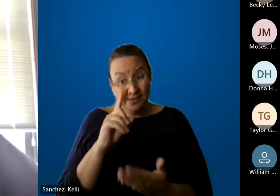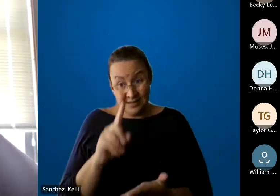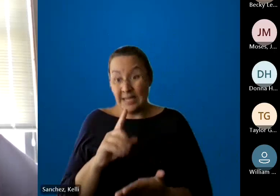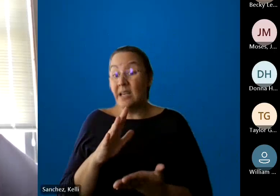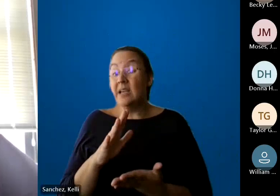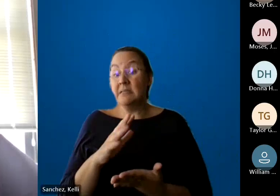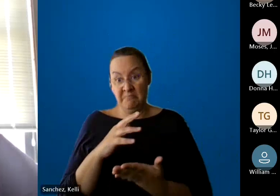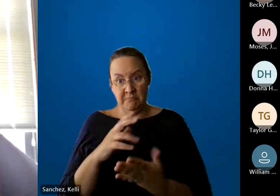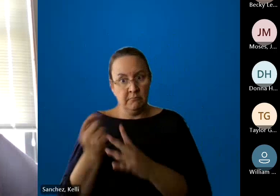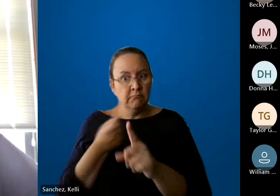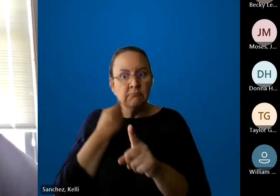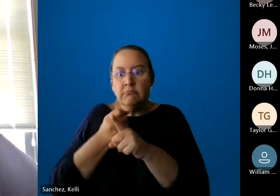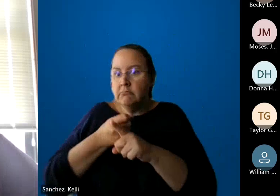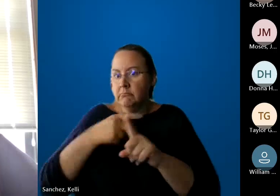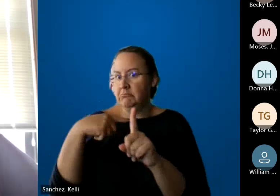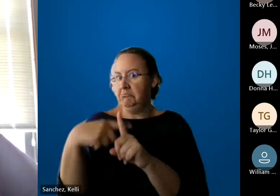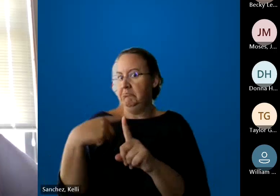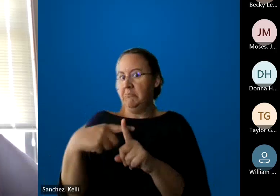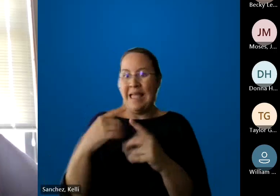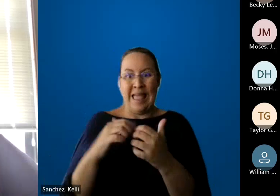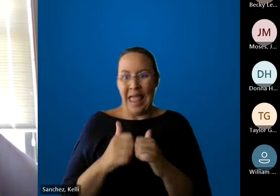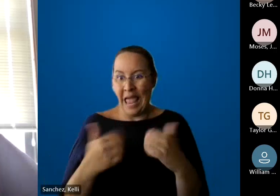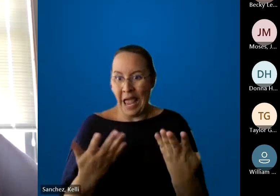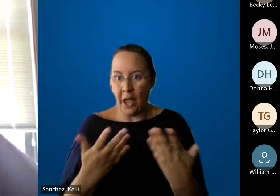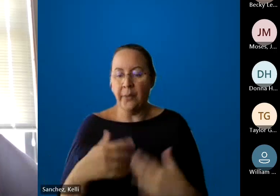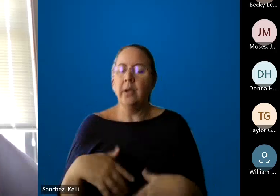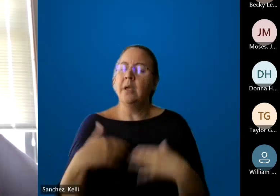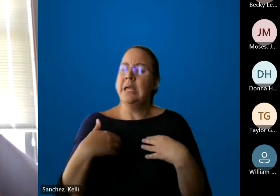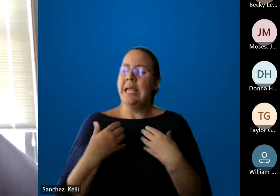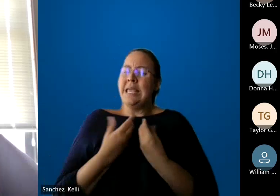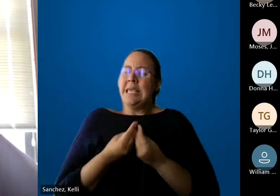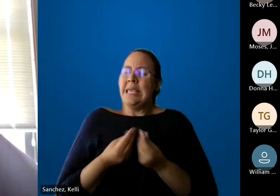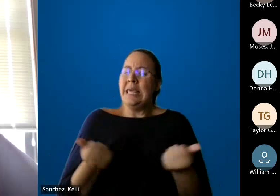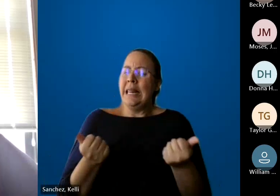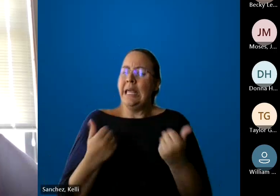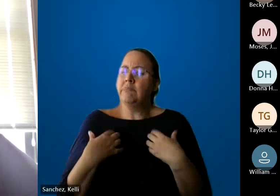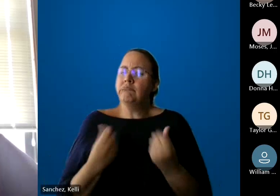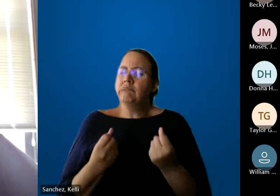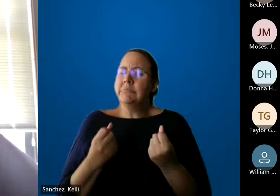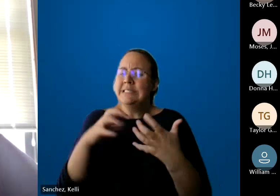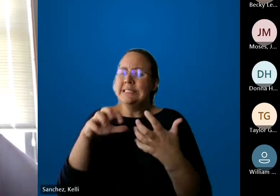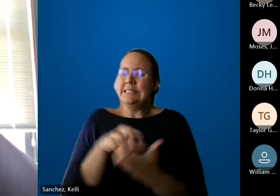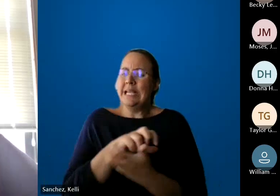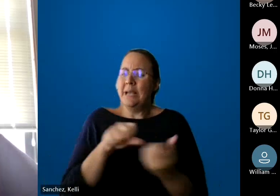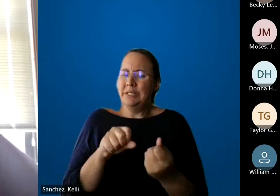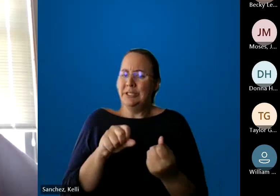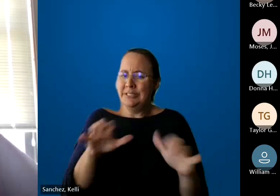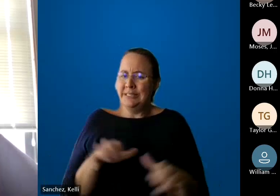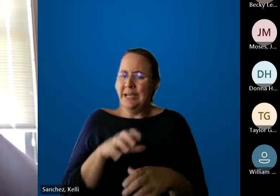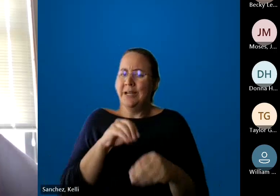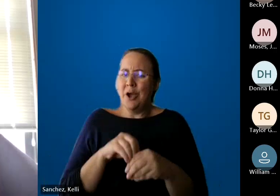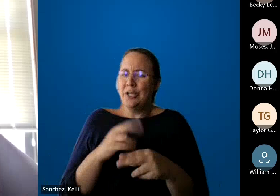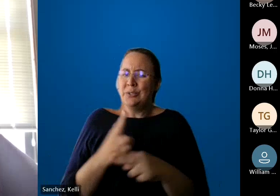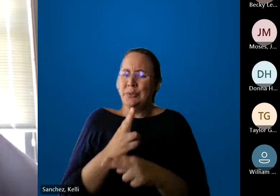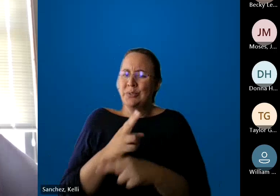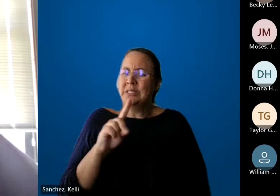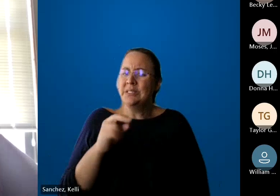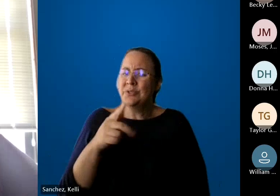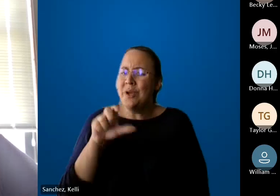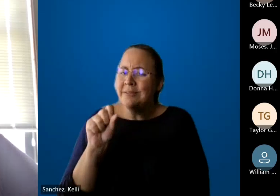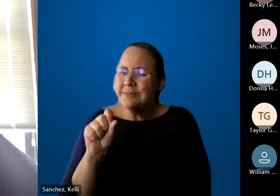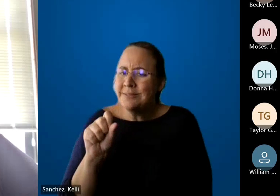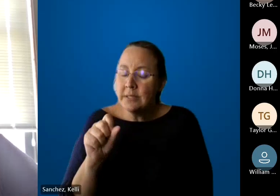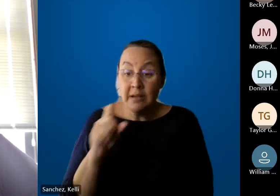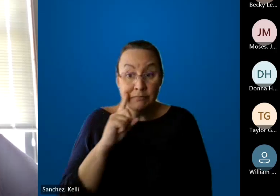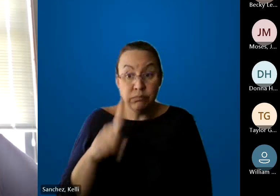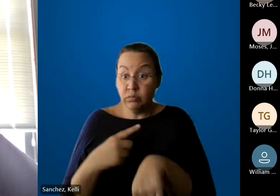towards sort of healing some of the damage caused by the war on drugs, right? For a very long time, there has